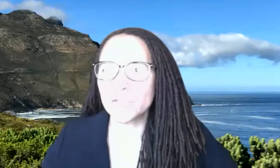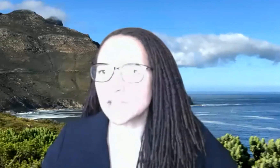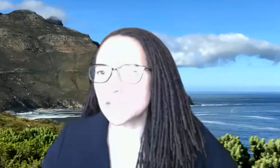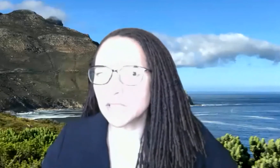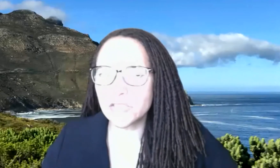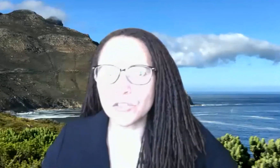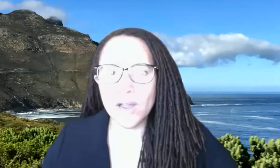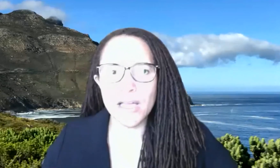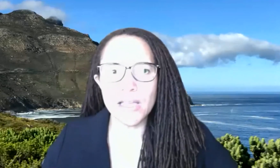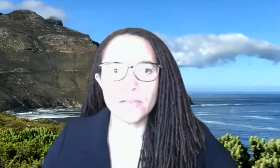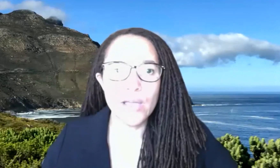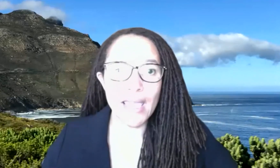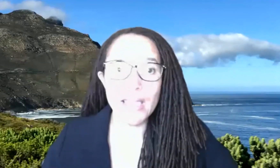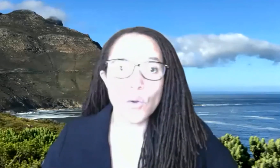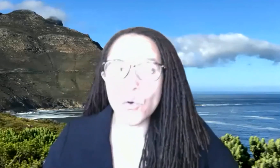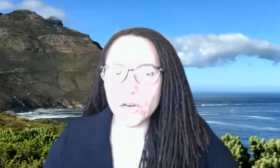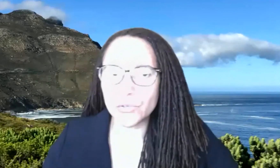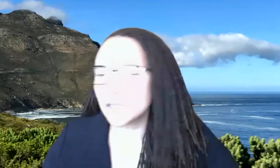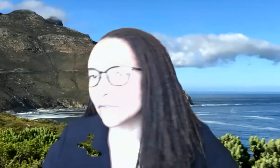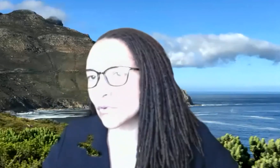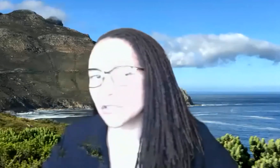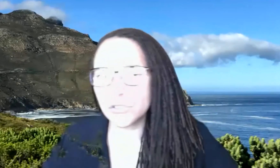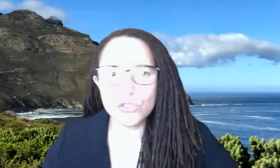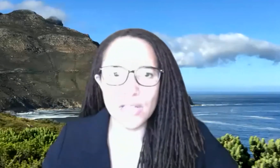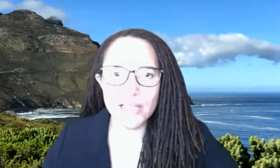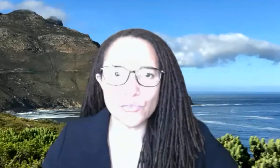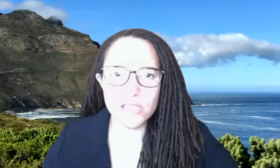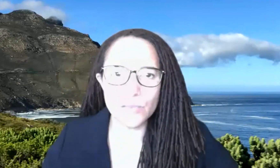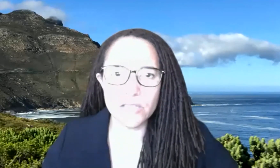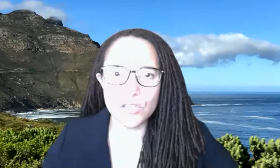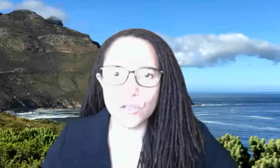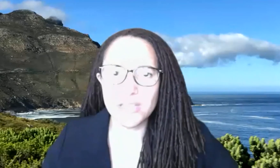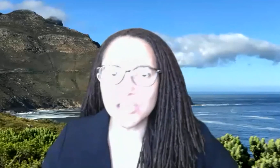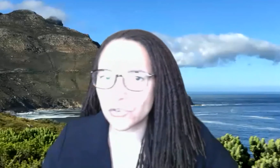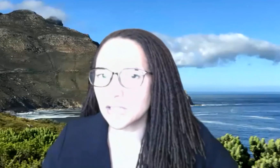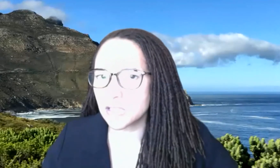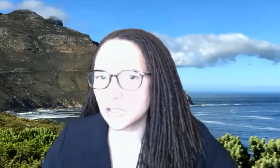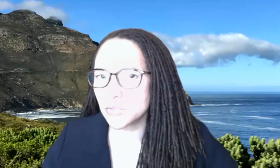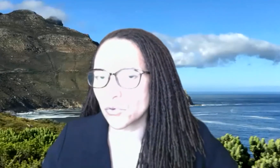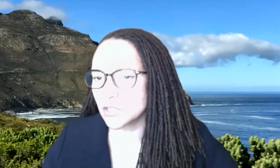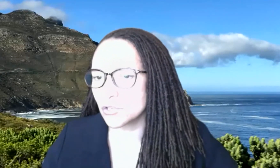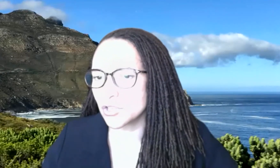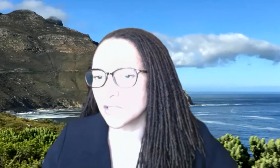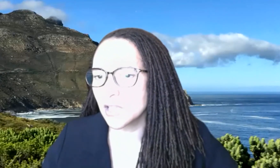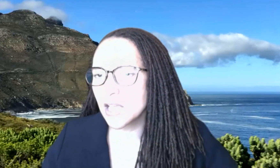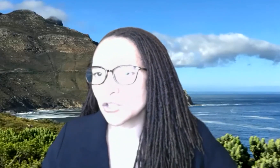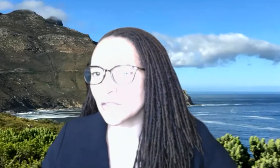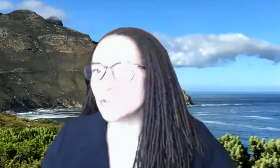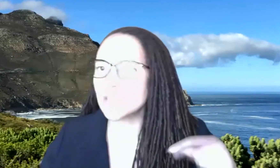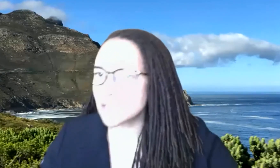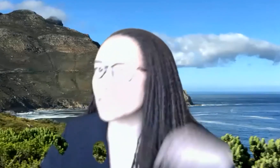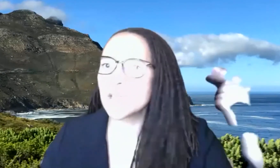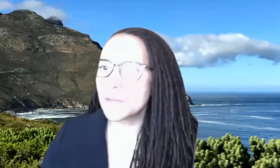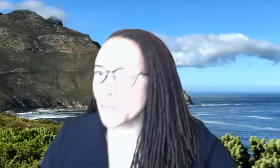with racist beliefs to thrive and or to reinforce or socialize racist beliefs to those entering the systems or institutions so that